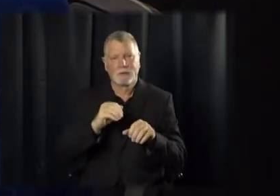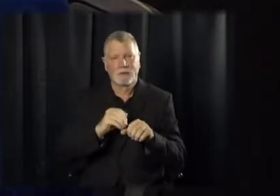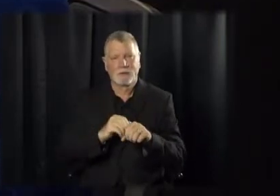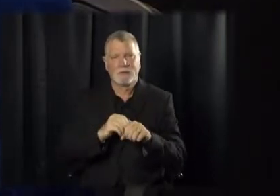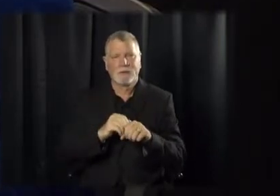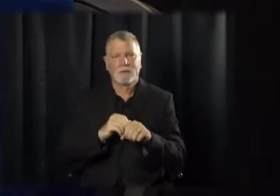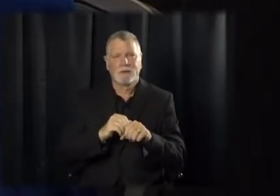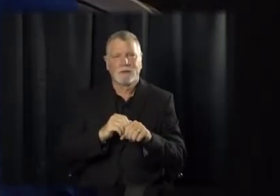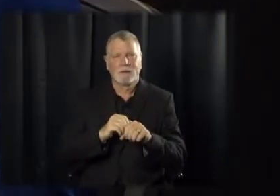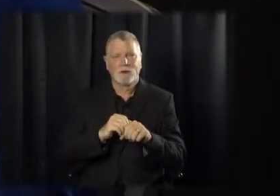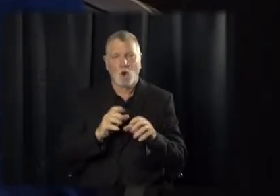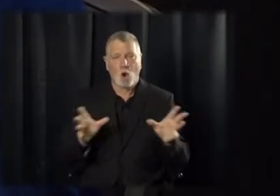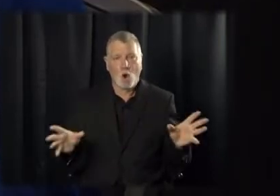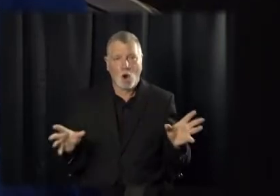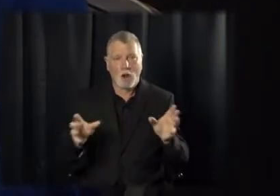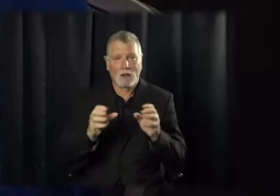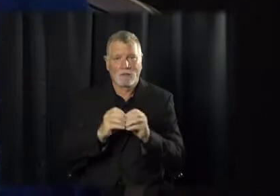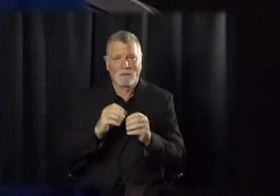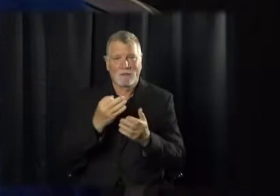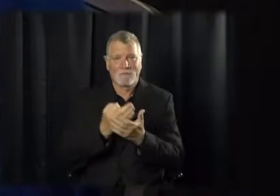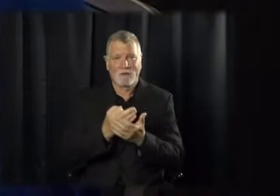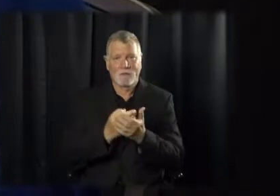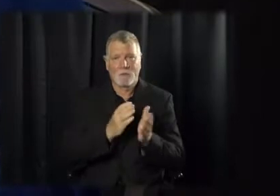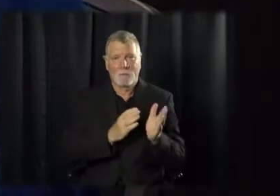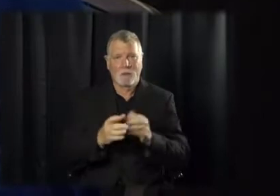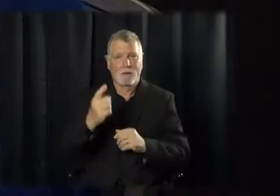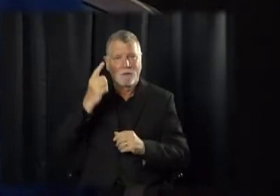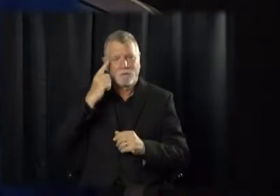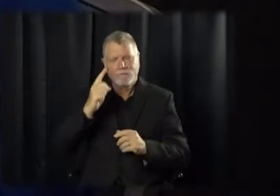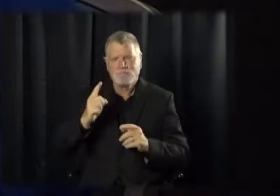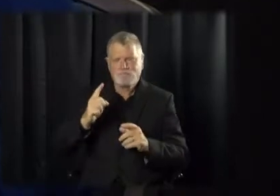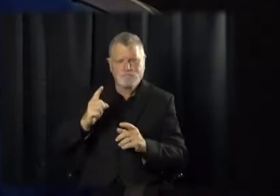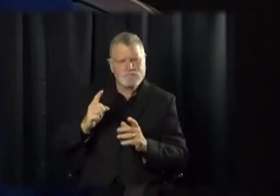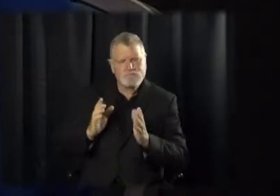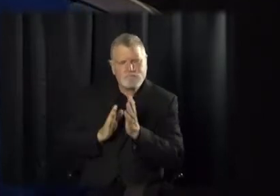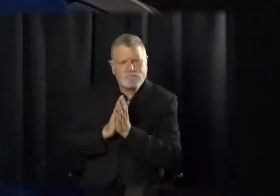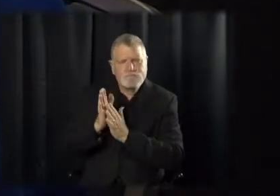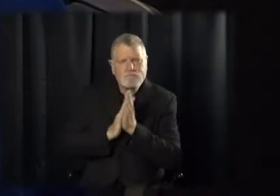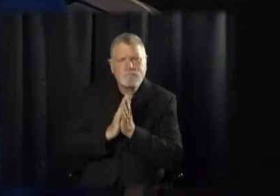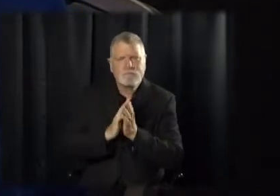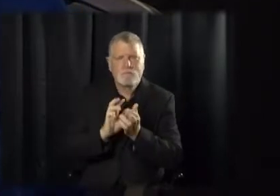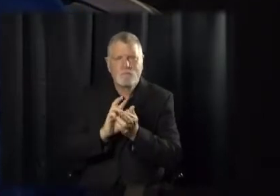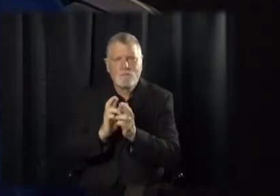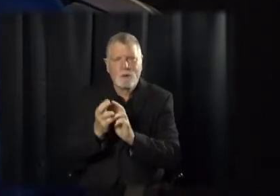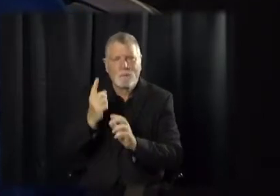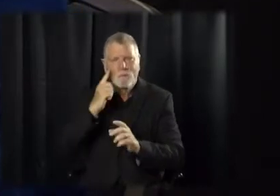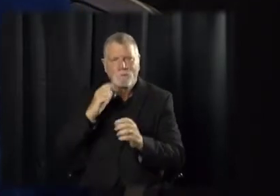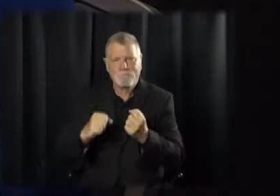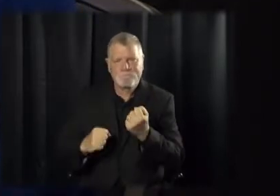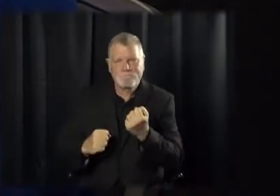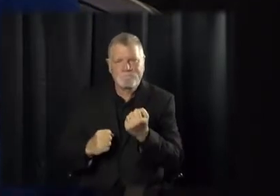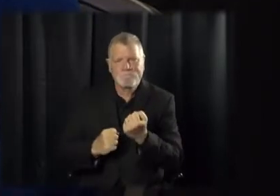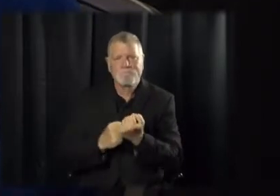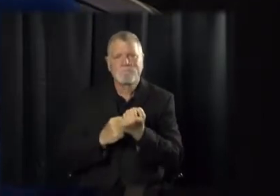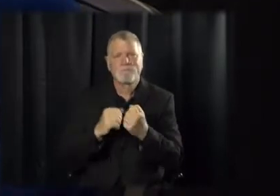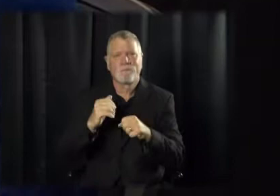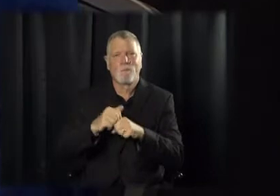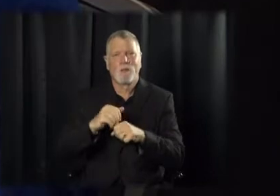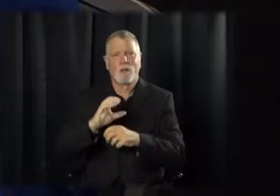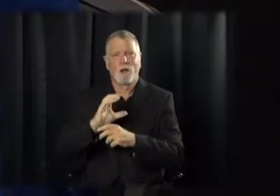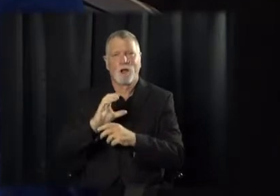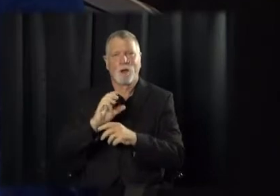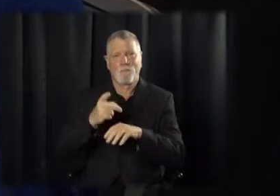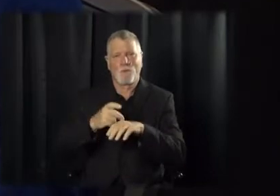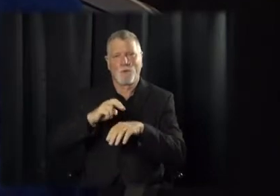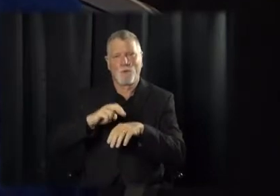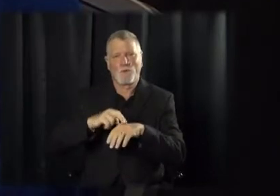case. Collectively, these fiscal plans provide an ambitious set of reforms that complement the Commonwealth Fiscal Plan and will continue to